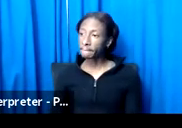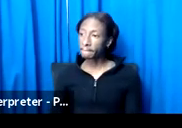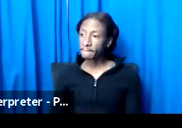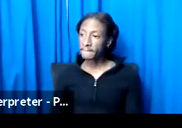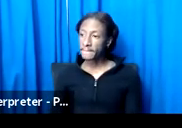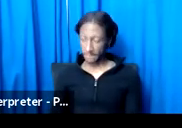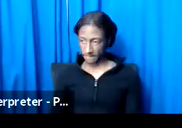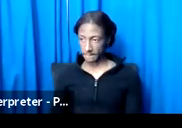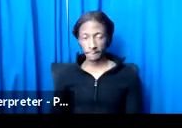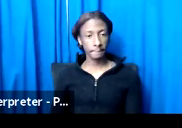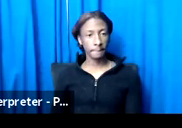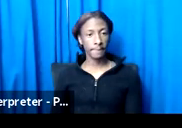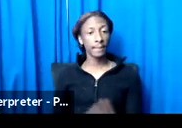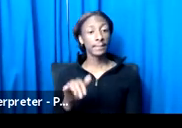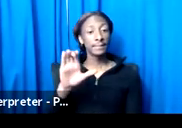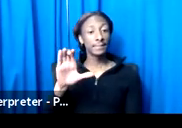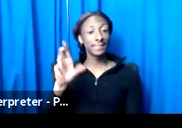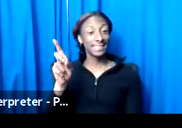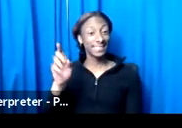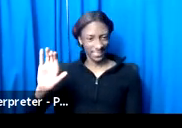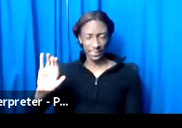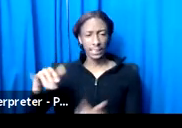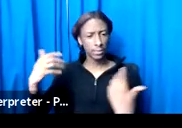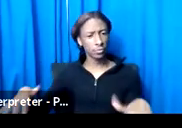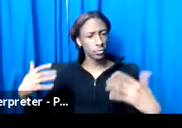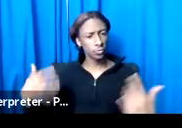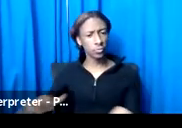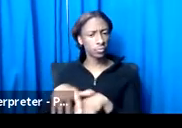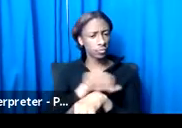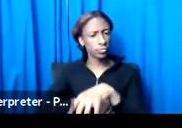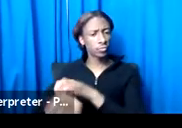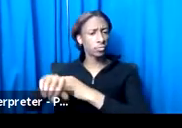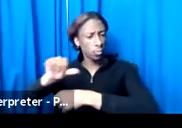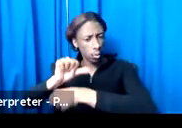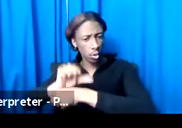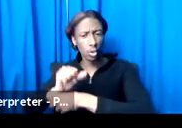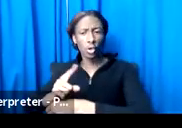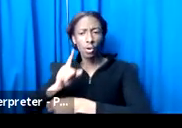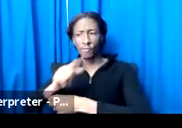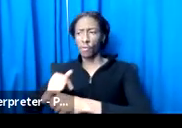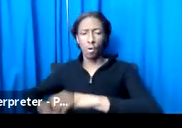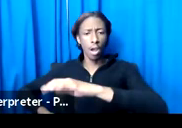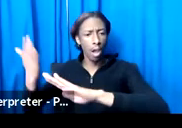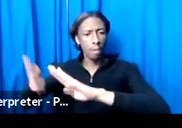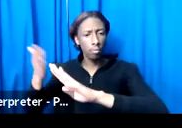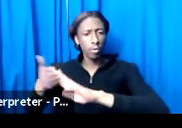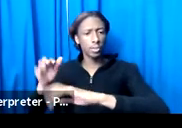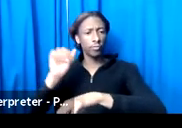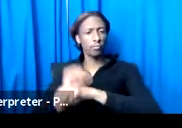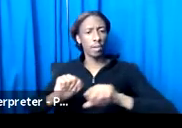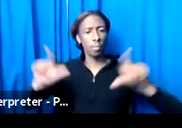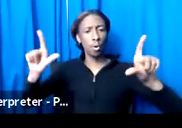All right. CDC has done a tremendous amount of work on operationalizing a framework to help build confidence